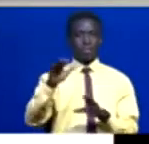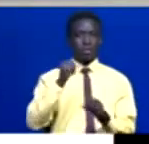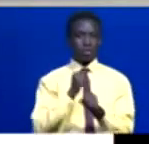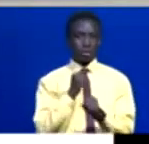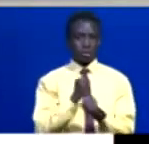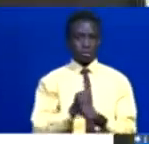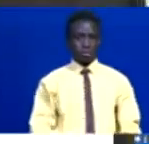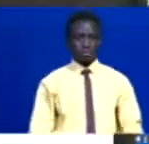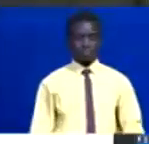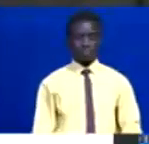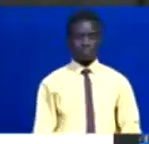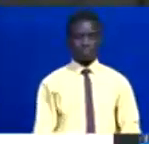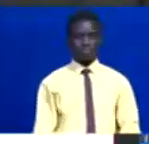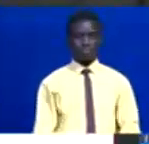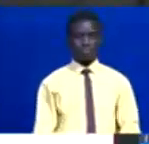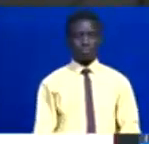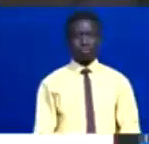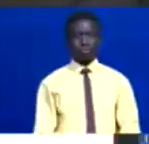operations.